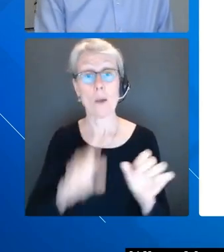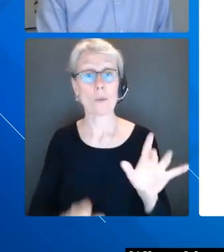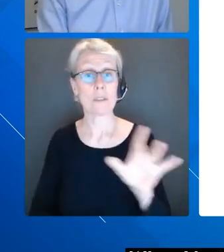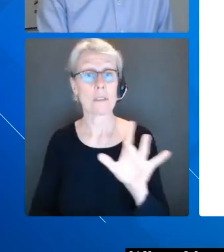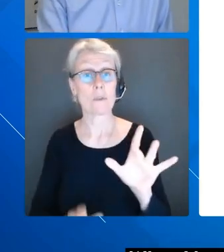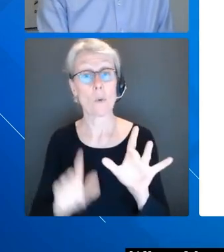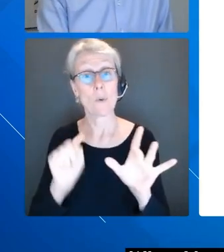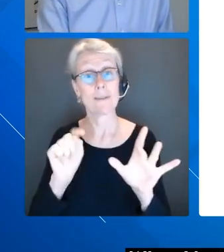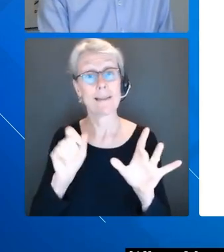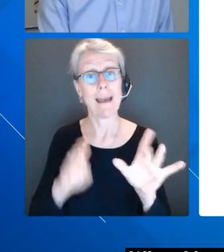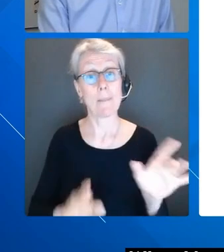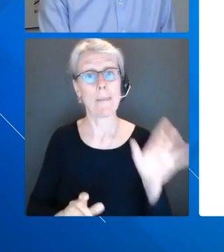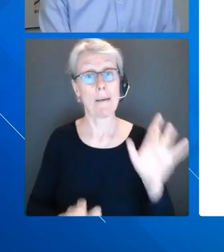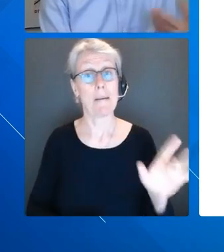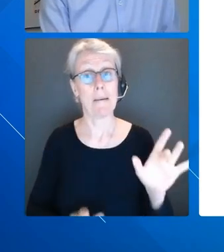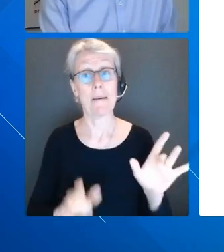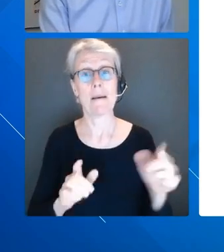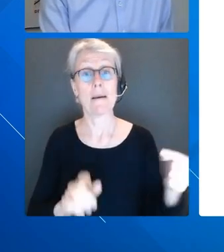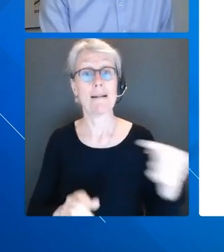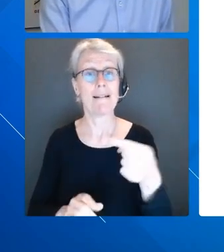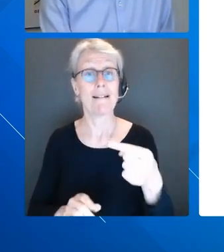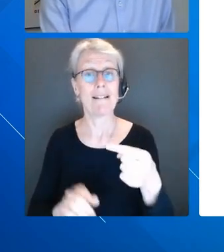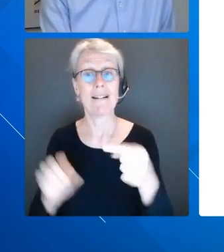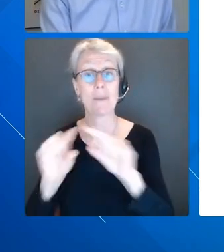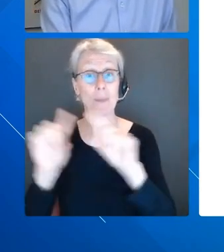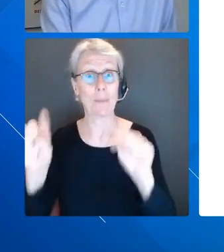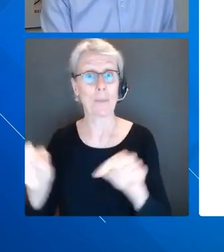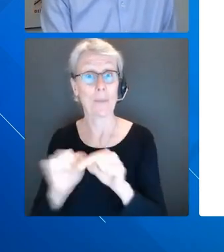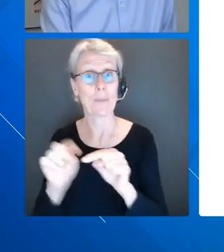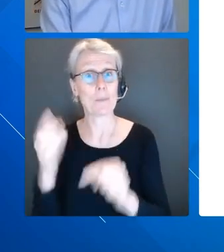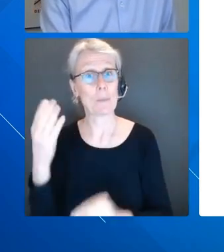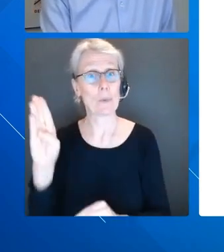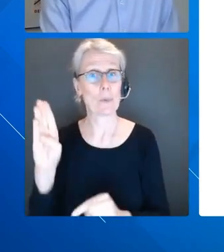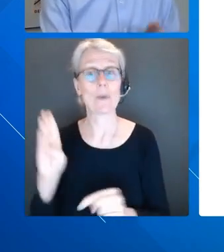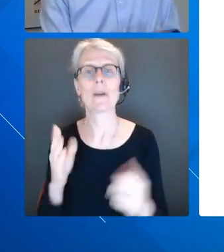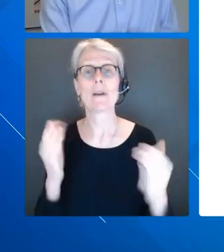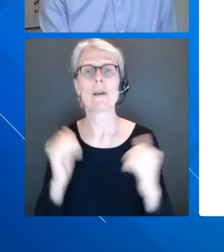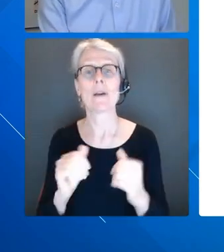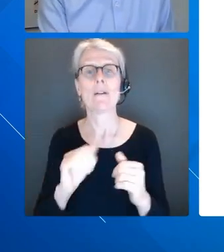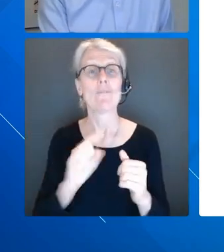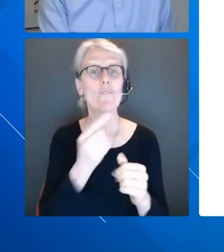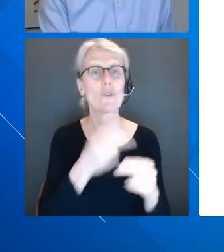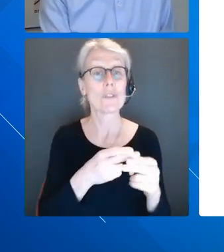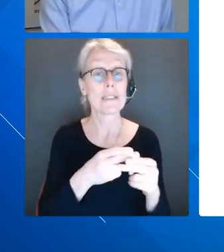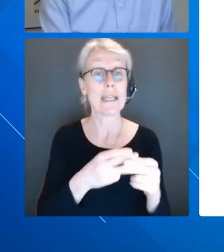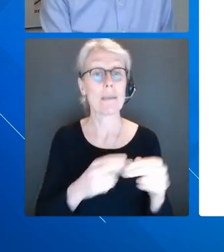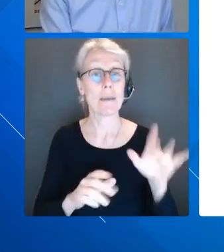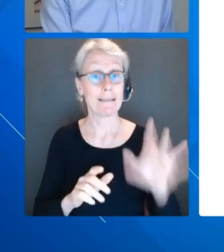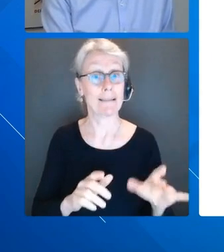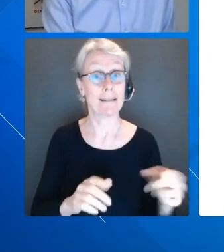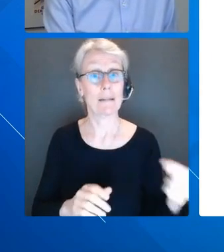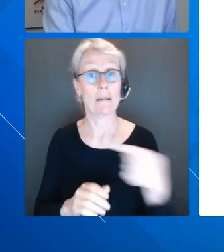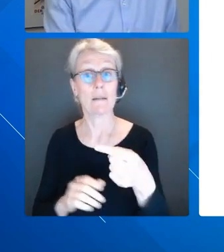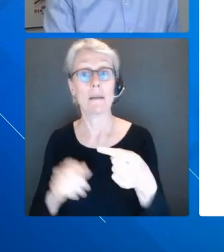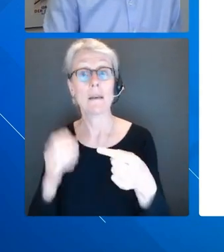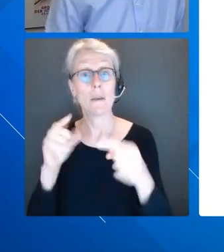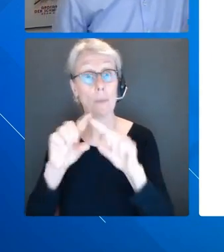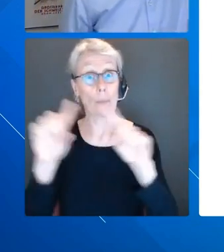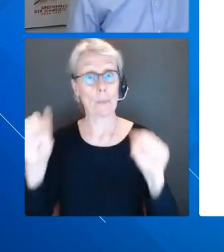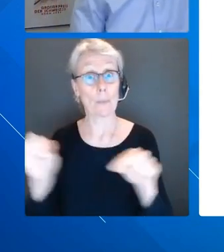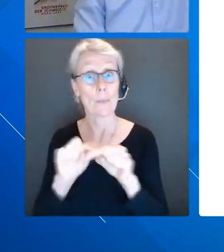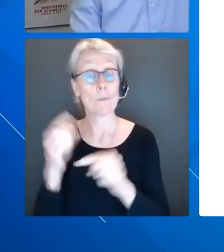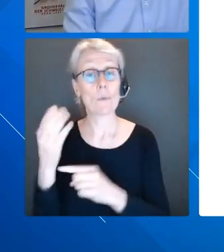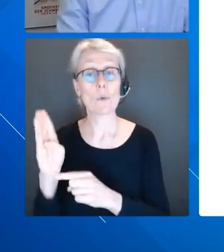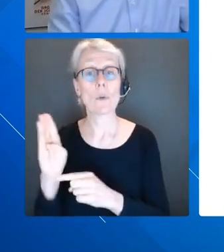it does that nice blue outline. Here's another one. Here's a form field, a first name field, shows a blue outline again. I thought this was cool. I got this